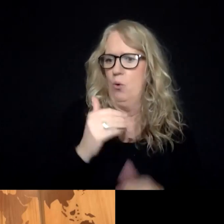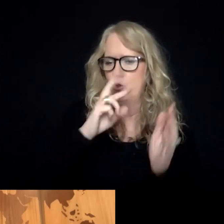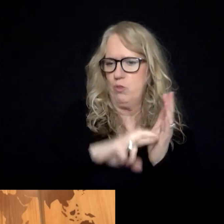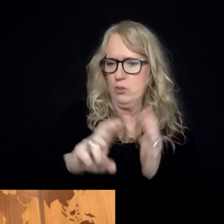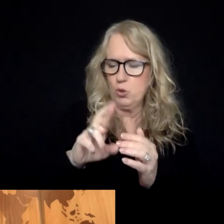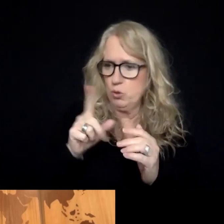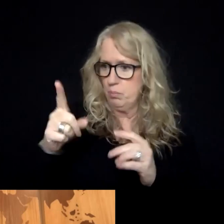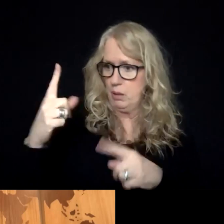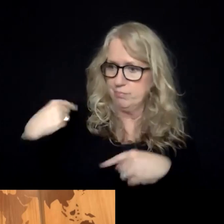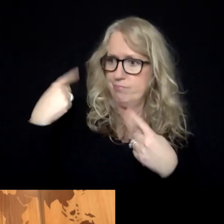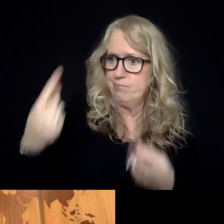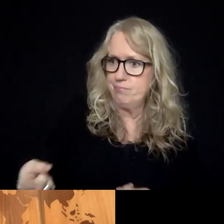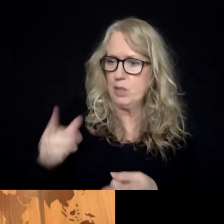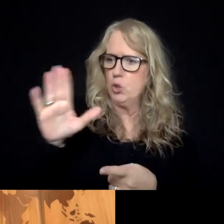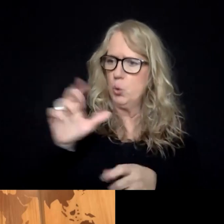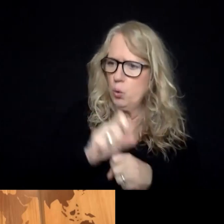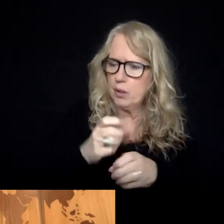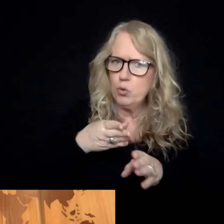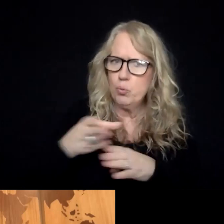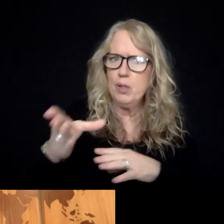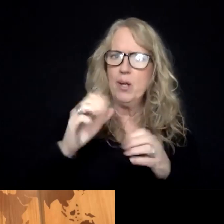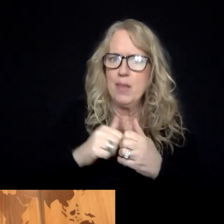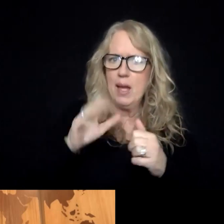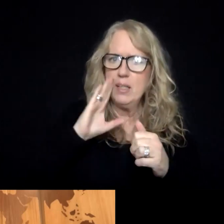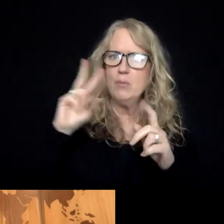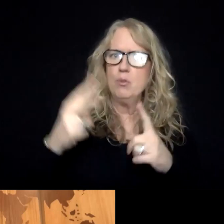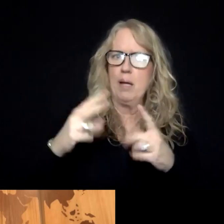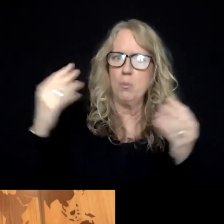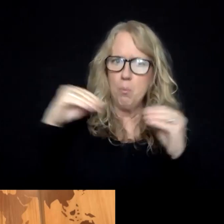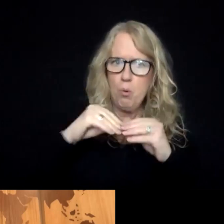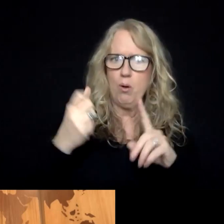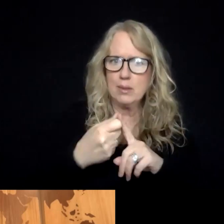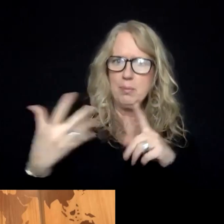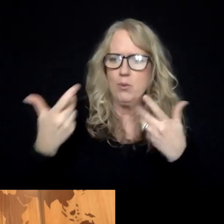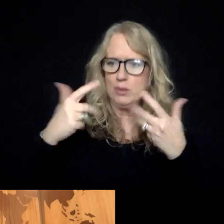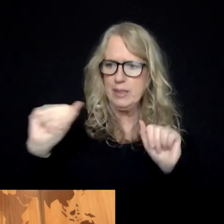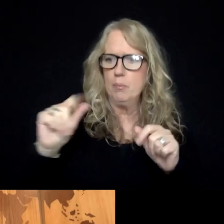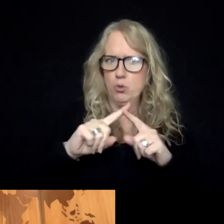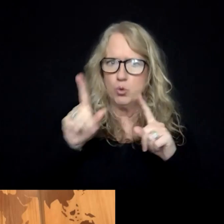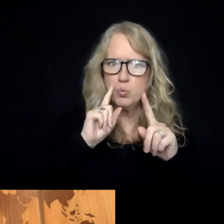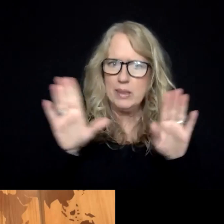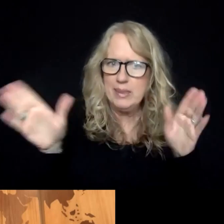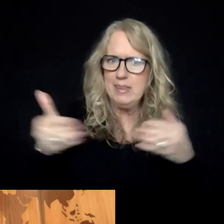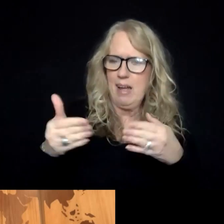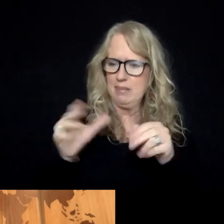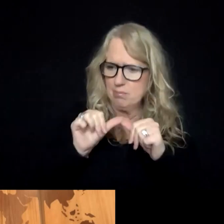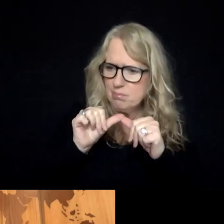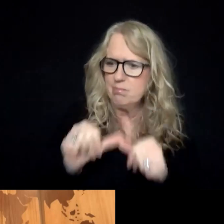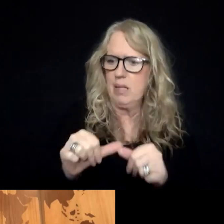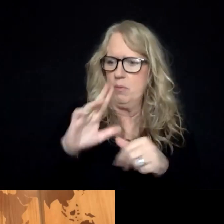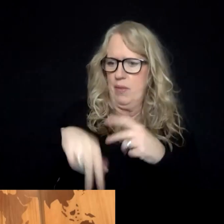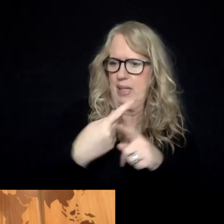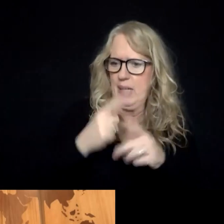you learned throughout your career how to keep your perspective expanded when you are tempted to really narrow it and stick with a certain line of